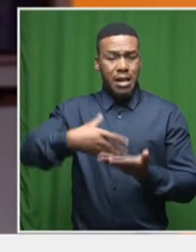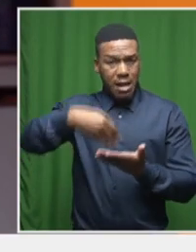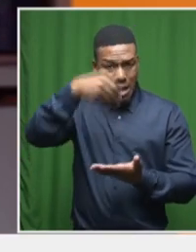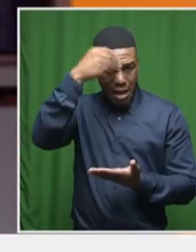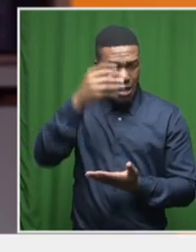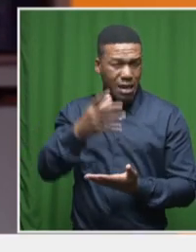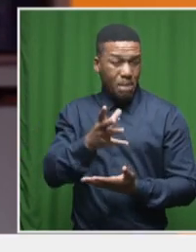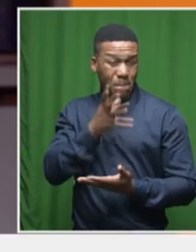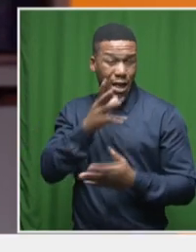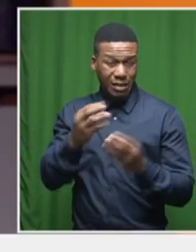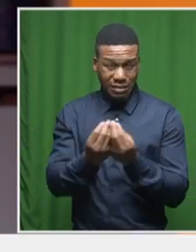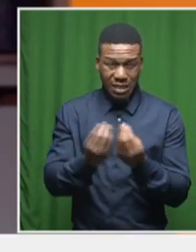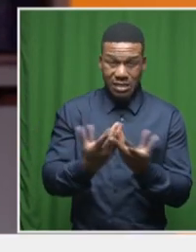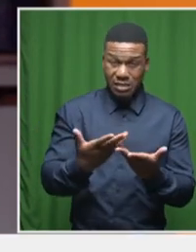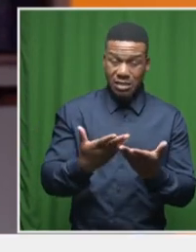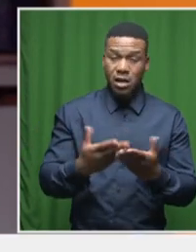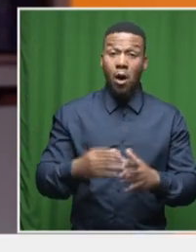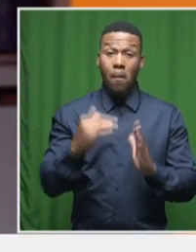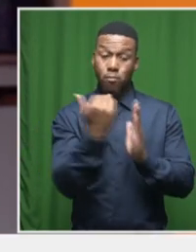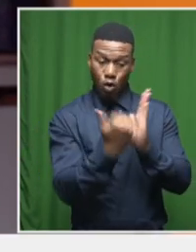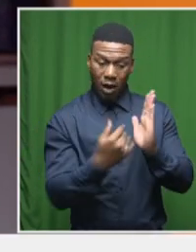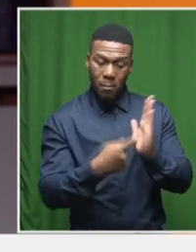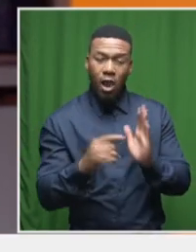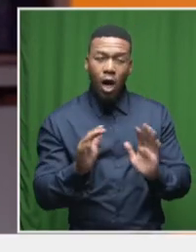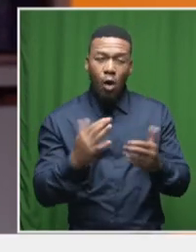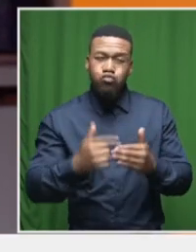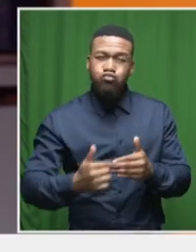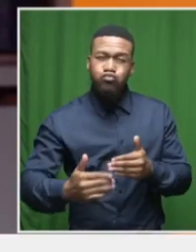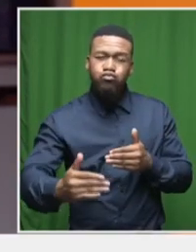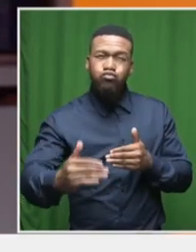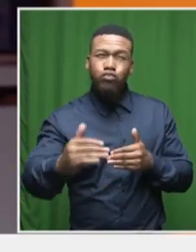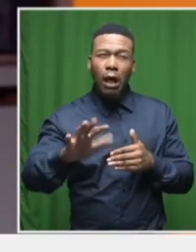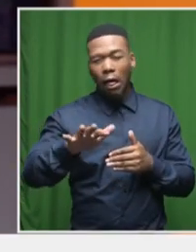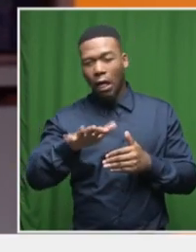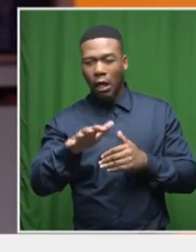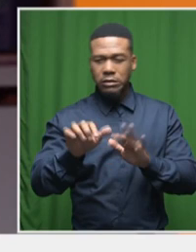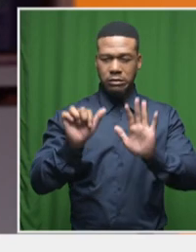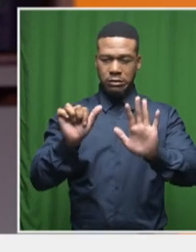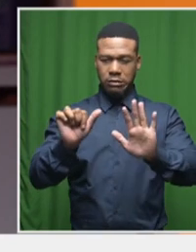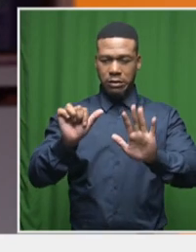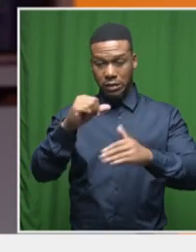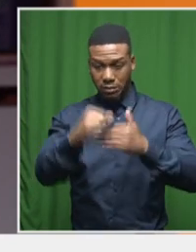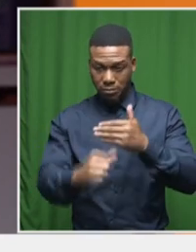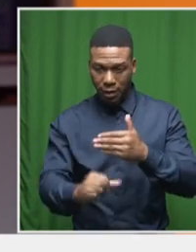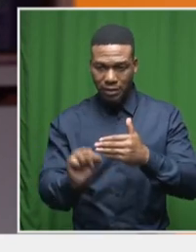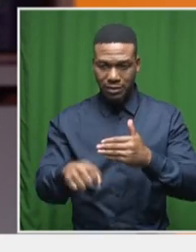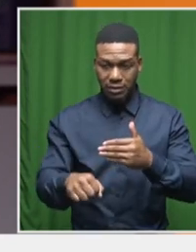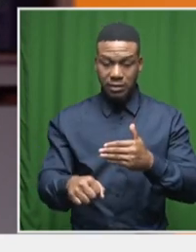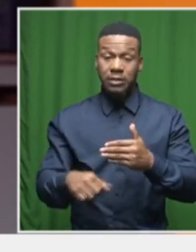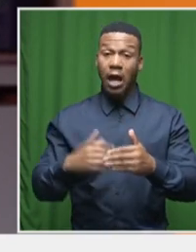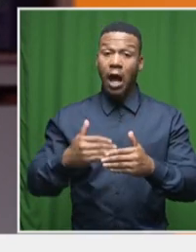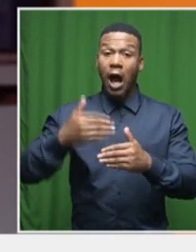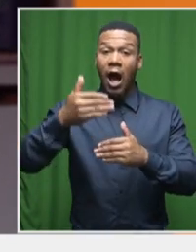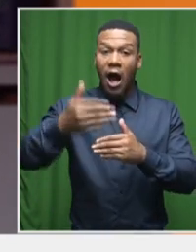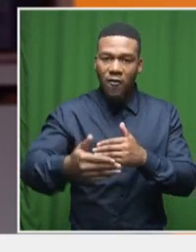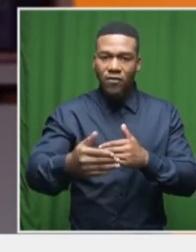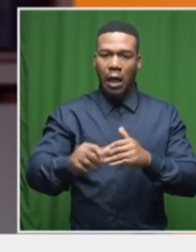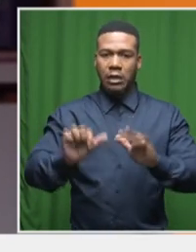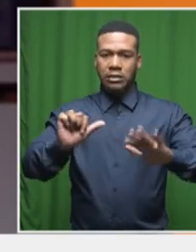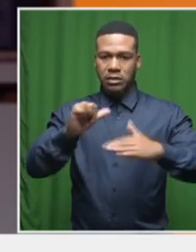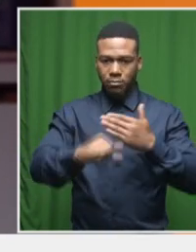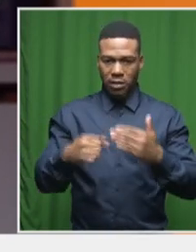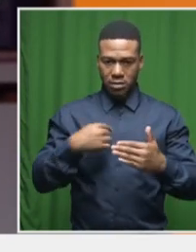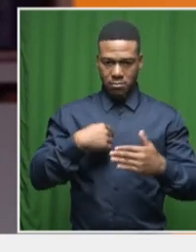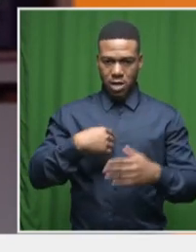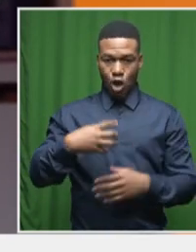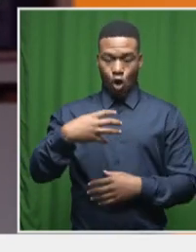about 6 months. But in that 6 months, I was able to have my own art studio opening